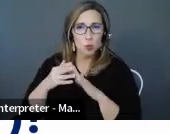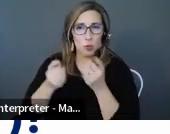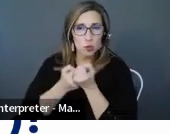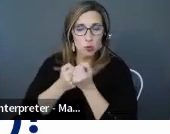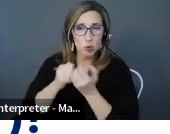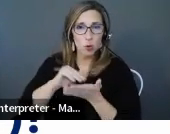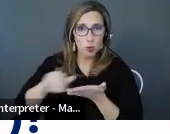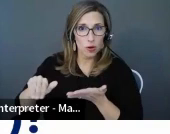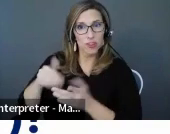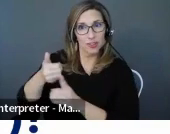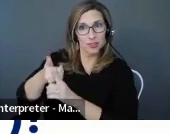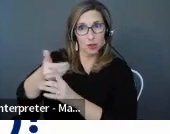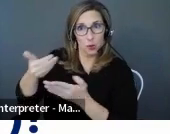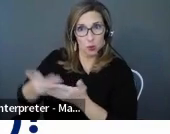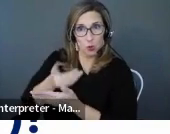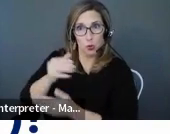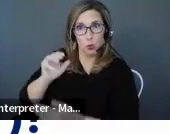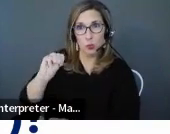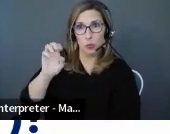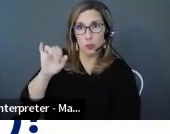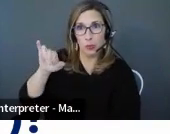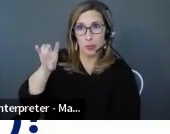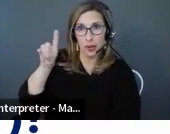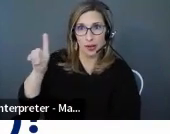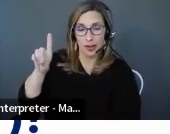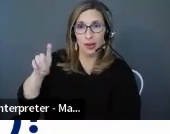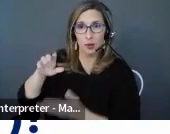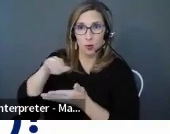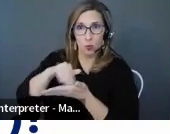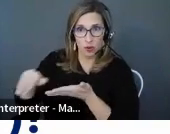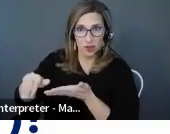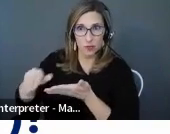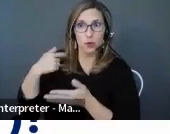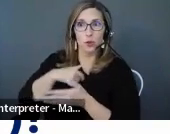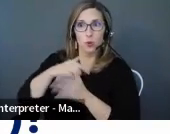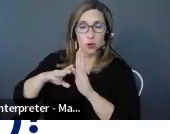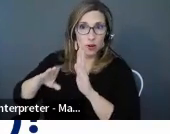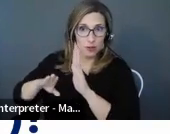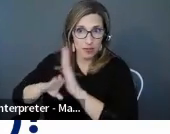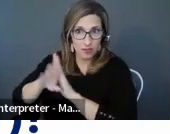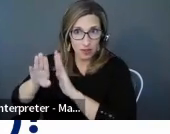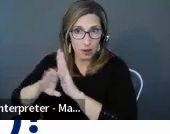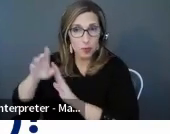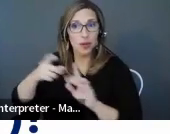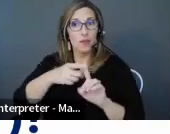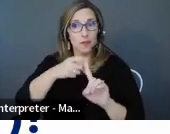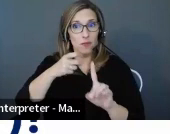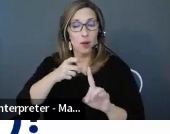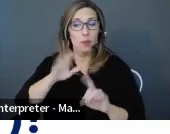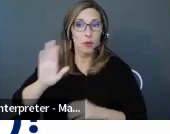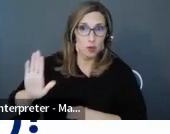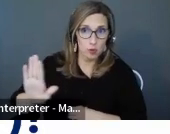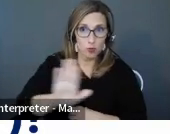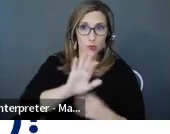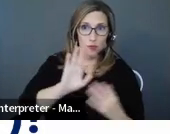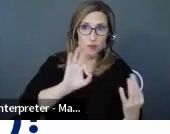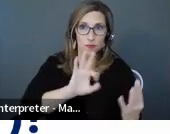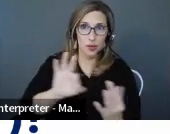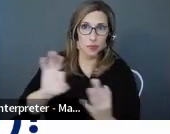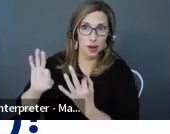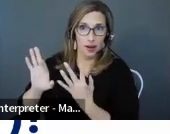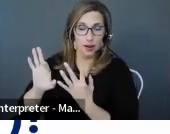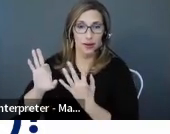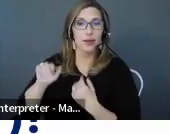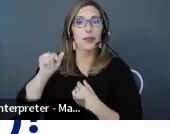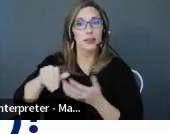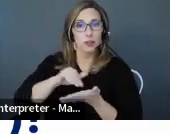new Medicaid waiver that PCG and KDADS are developing alongside feedback that you, the stakeholders, provide. This waiver will